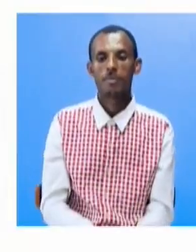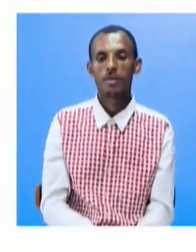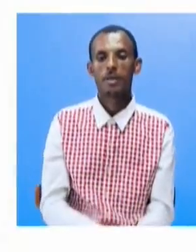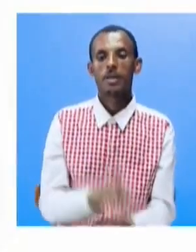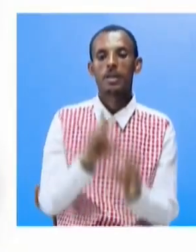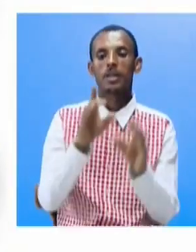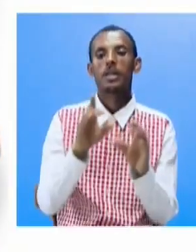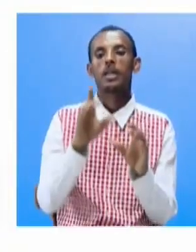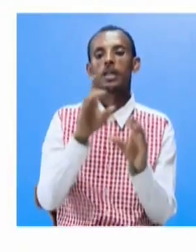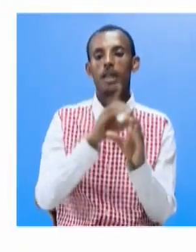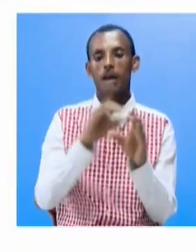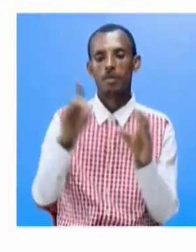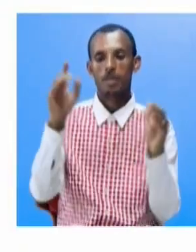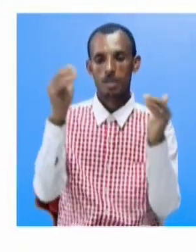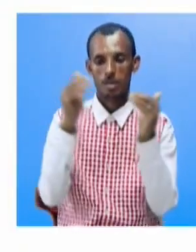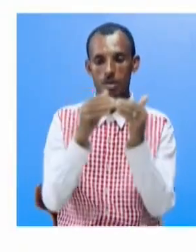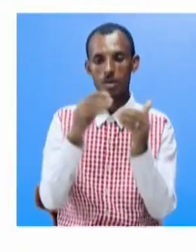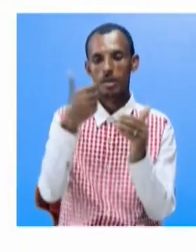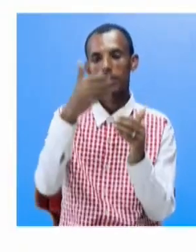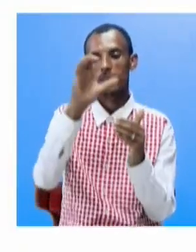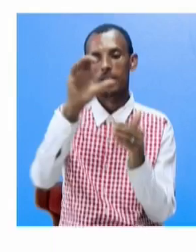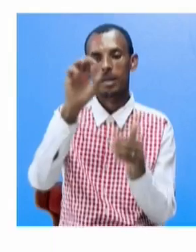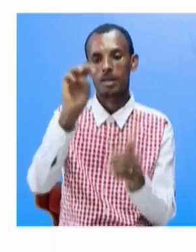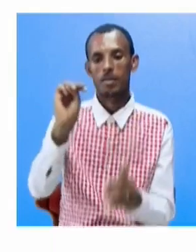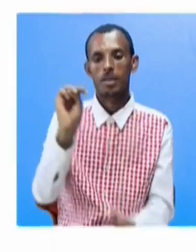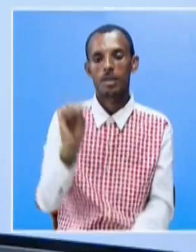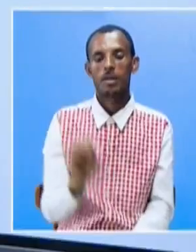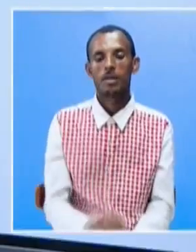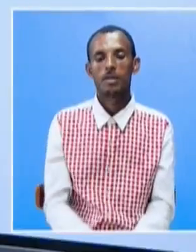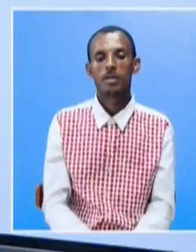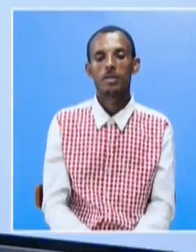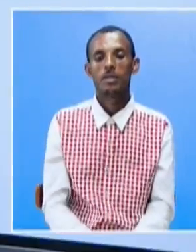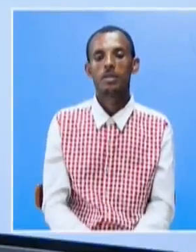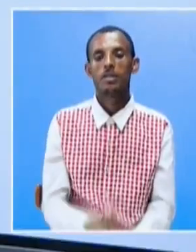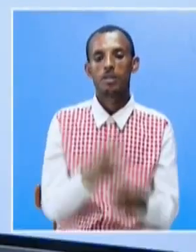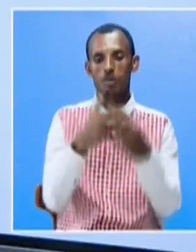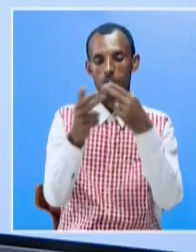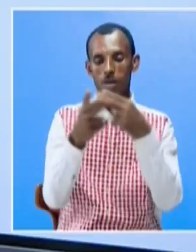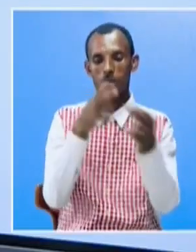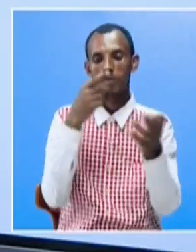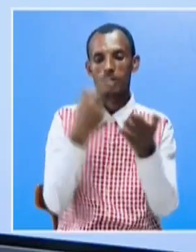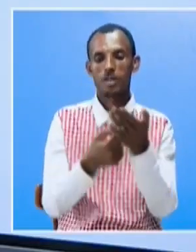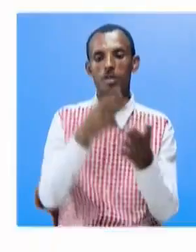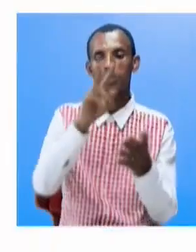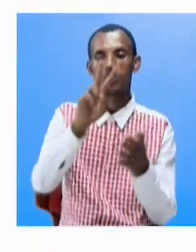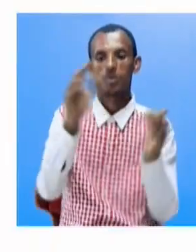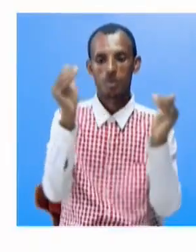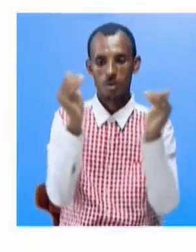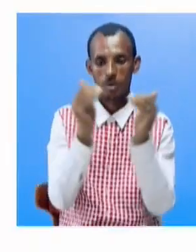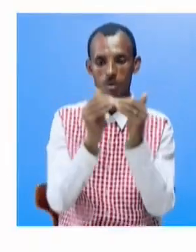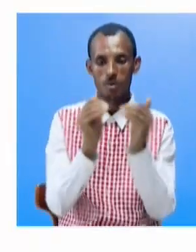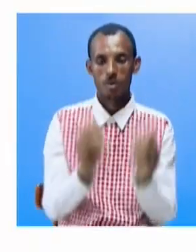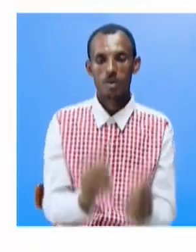diameter is 10 centimeter. So the product of these two gives us this